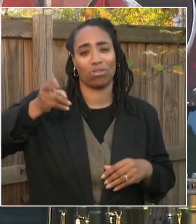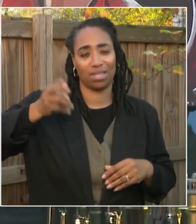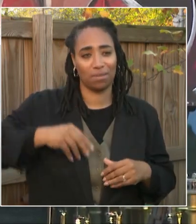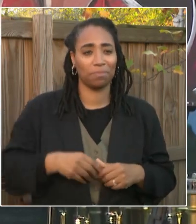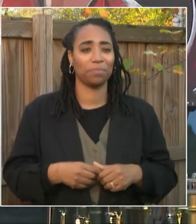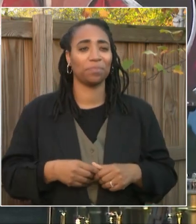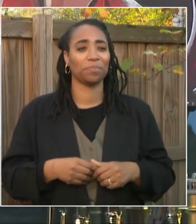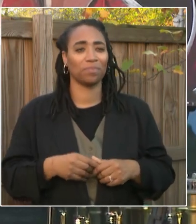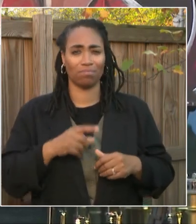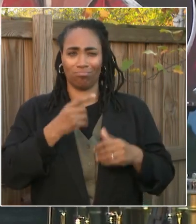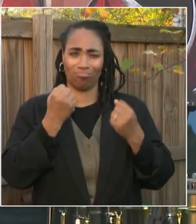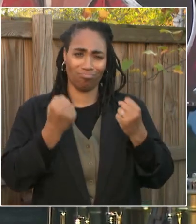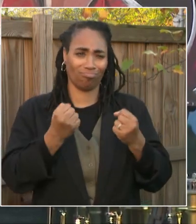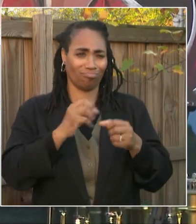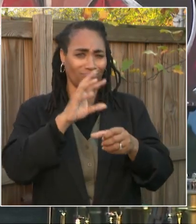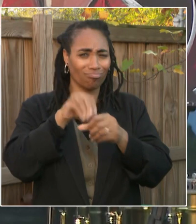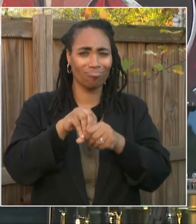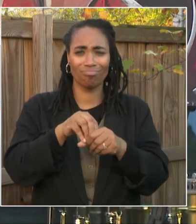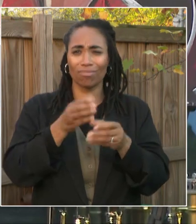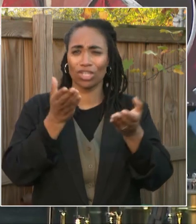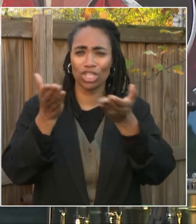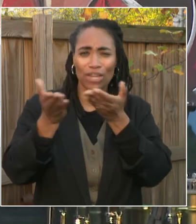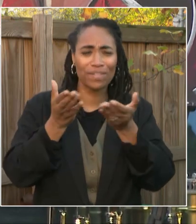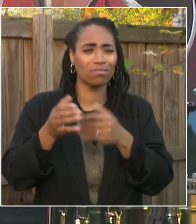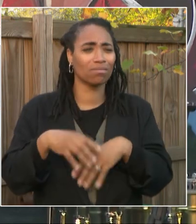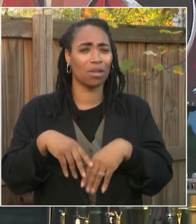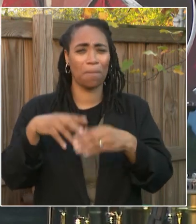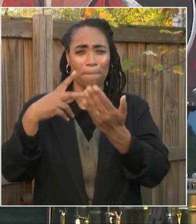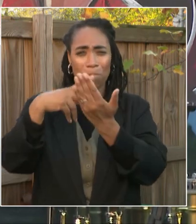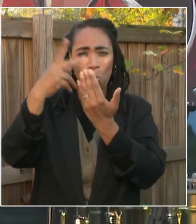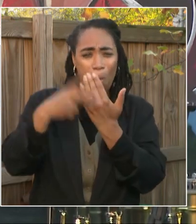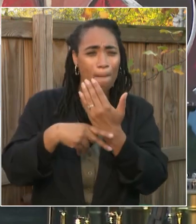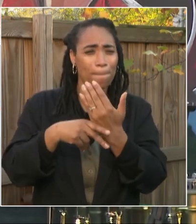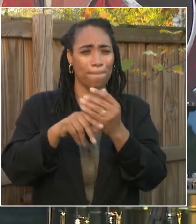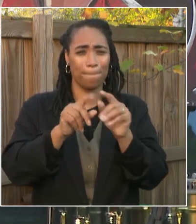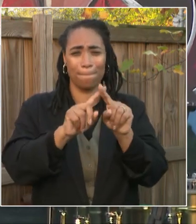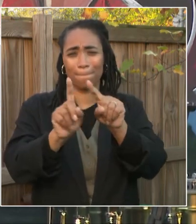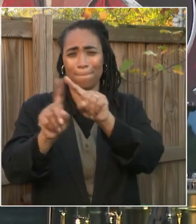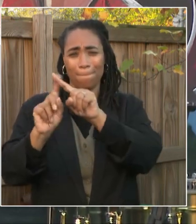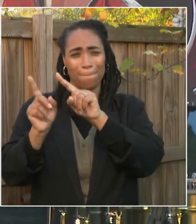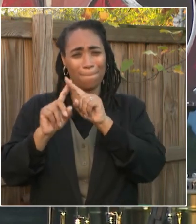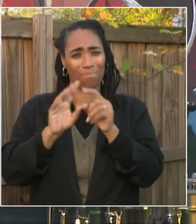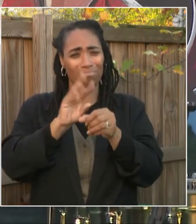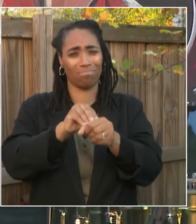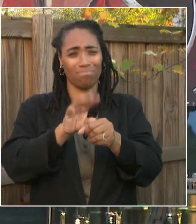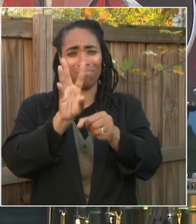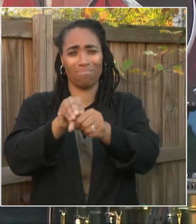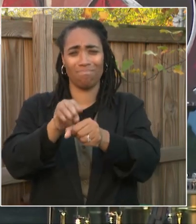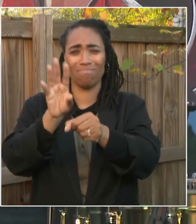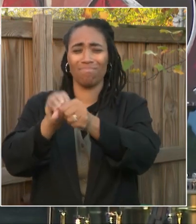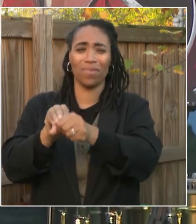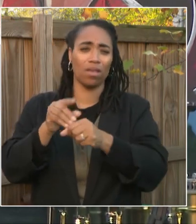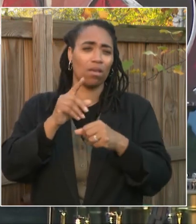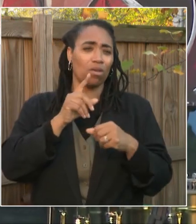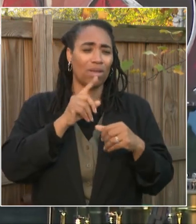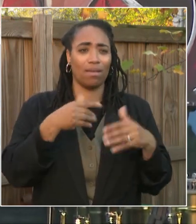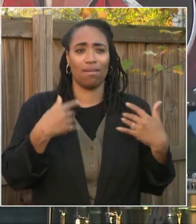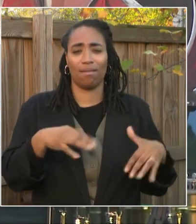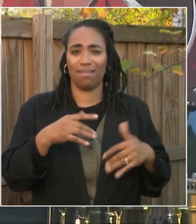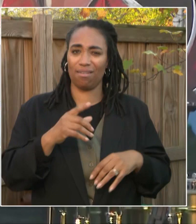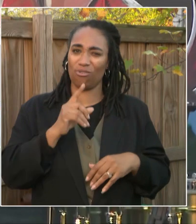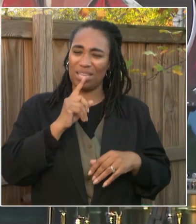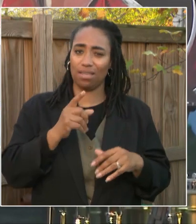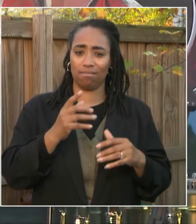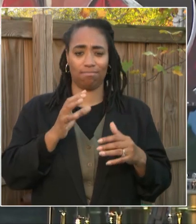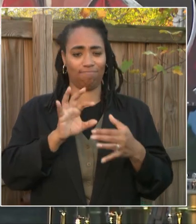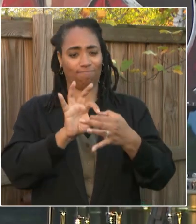been pressed into service working on our projects. And so you know, it's been really a family affair. I want to